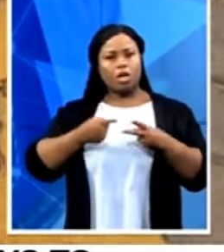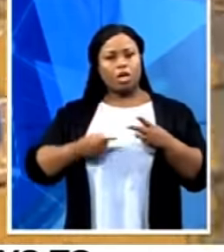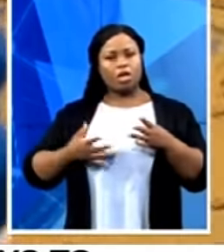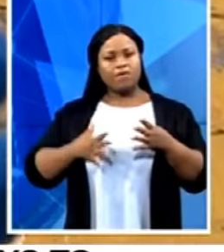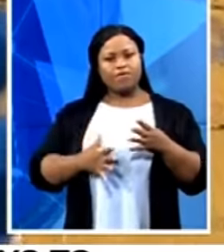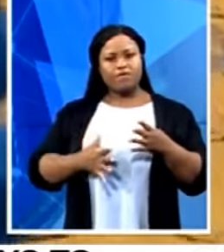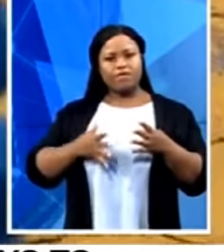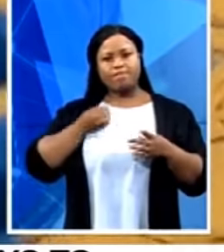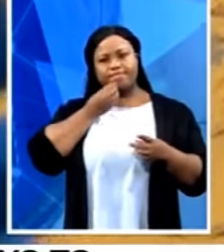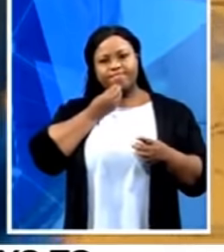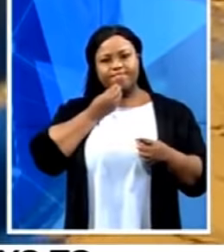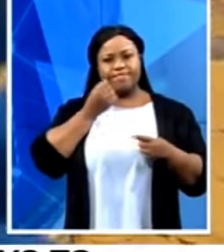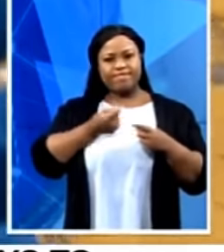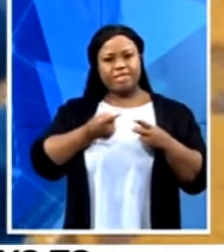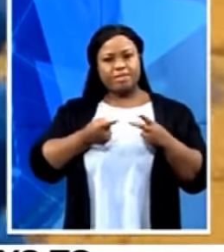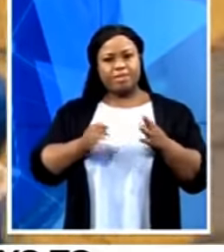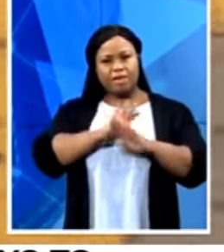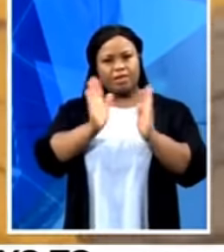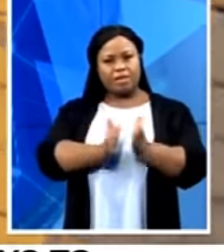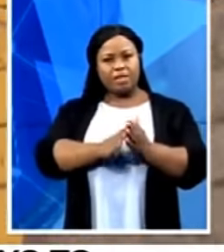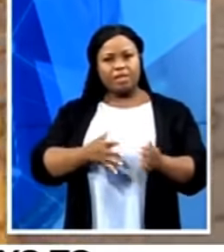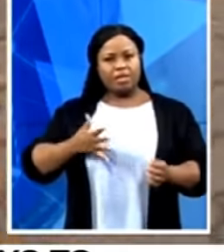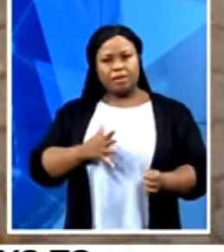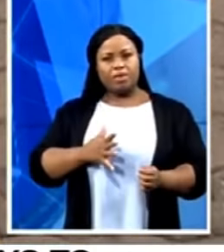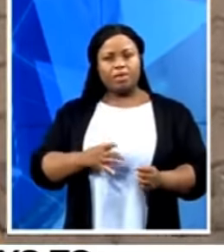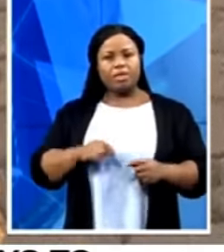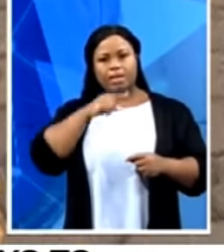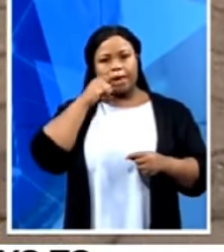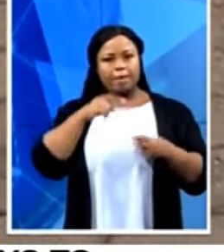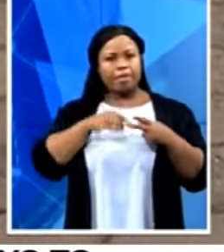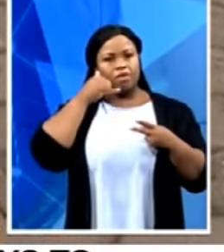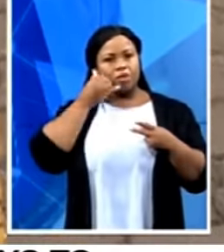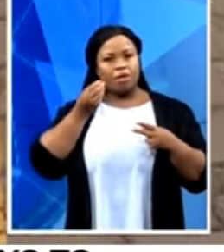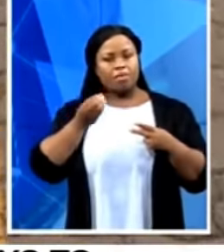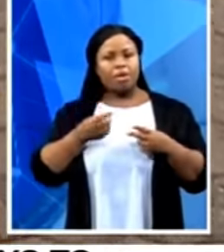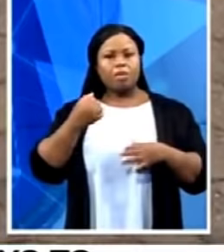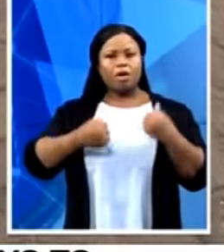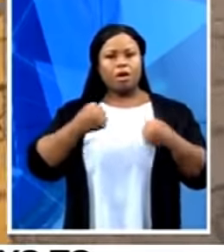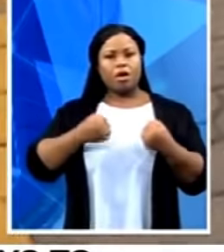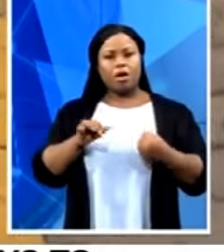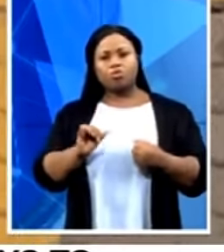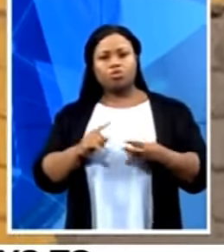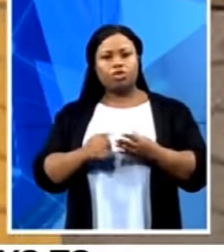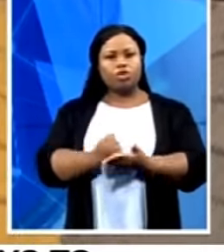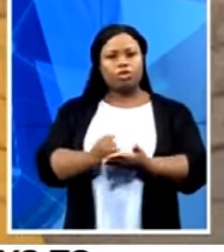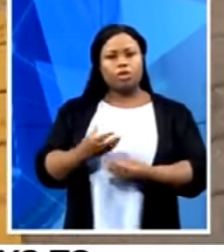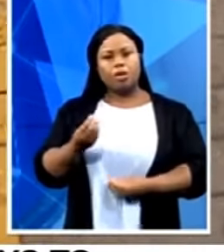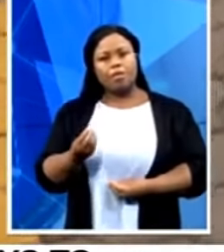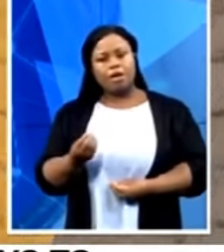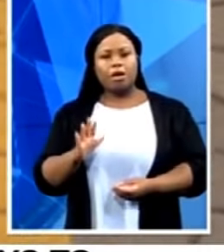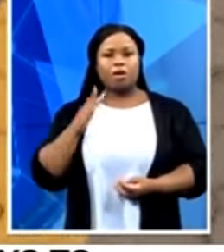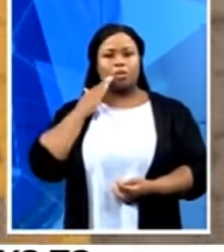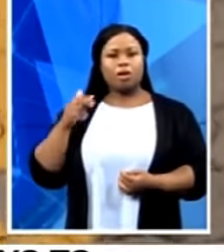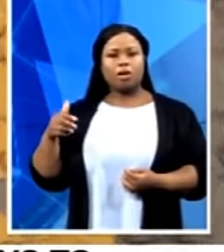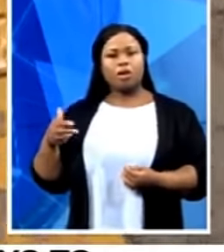need to order, the name, telephone number, make of vehicle, as well as registration number when they arrive. When it's done, we send them then a copy